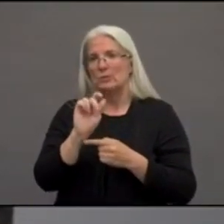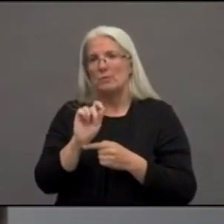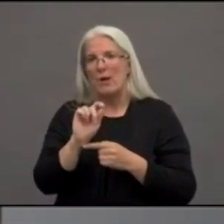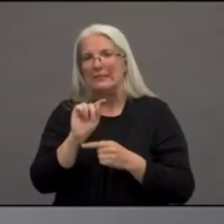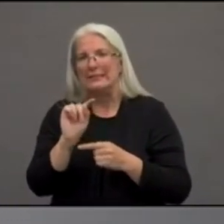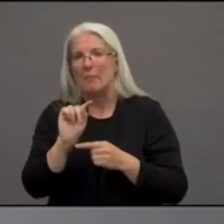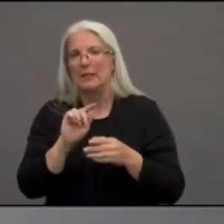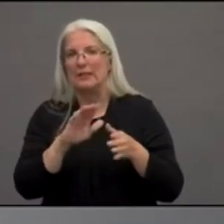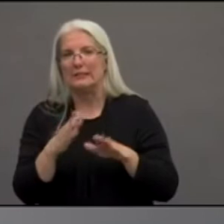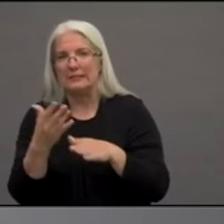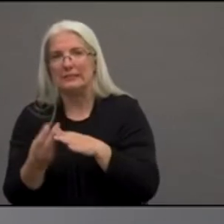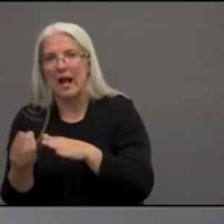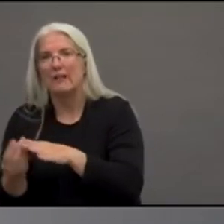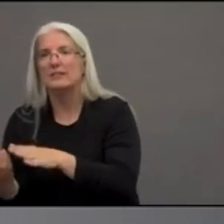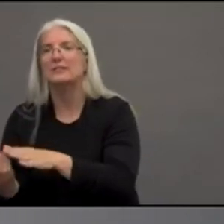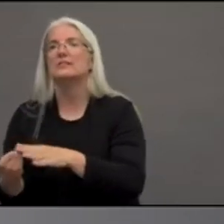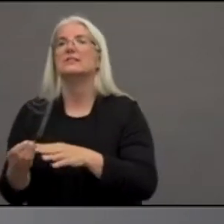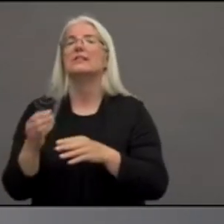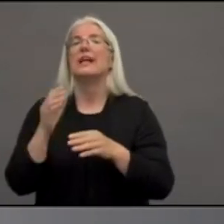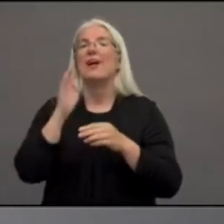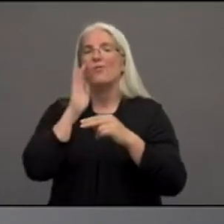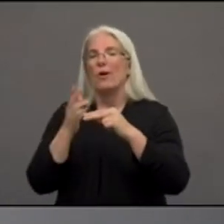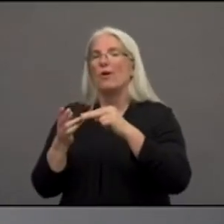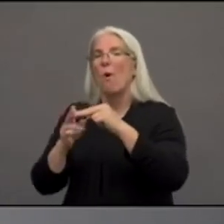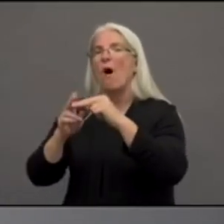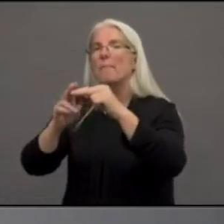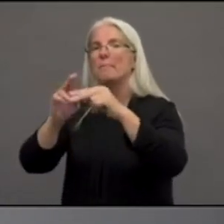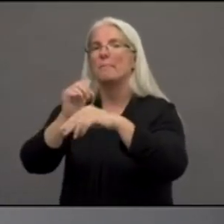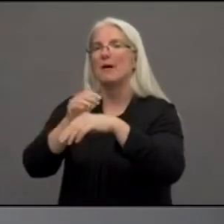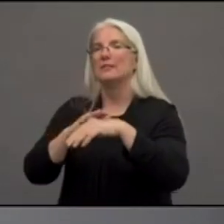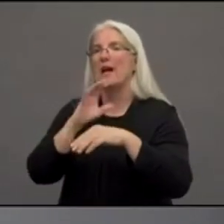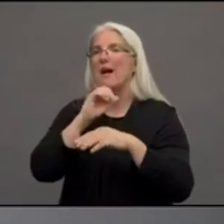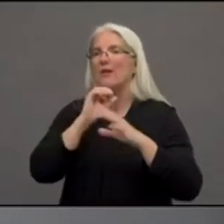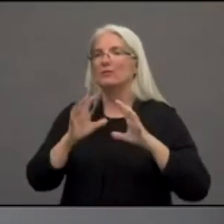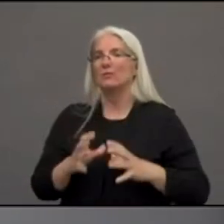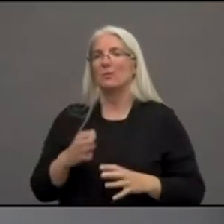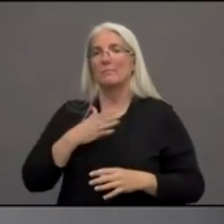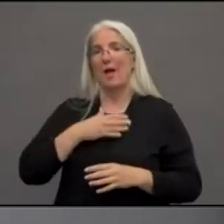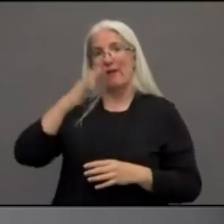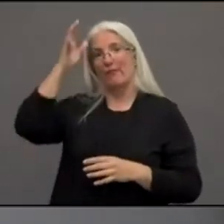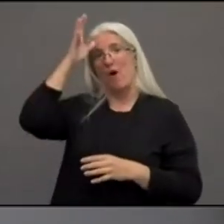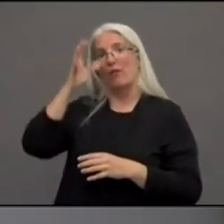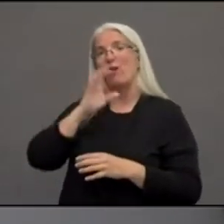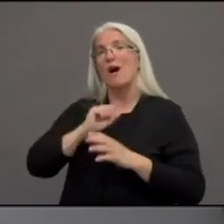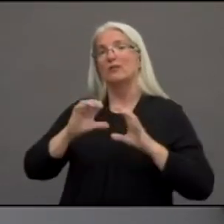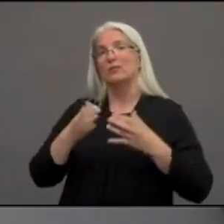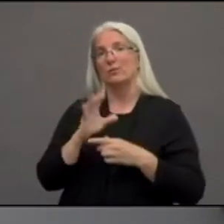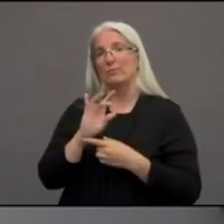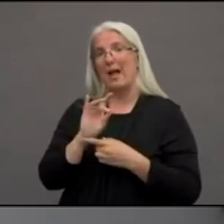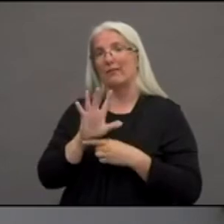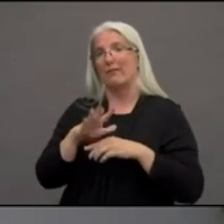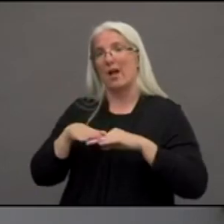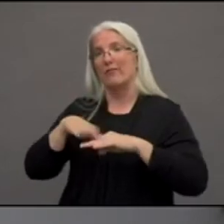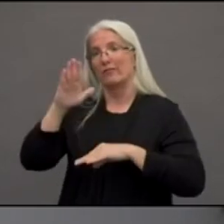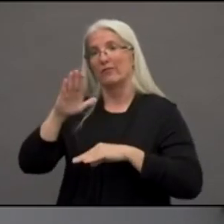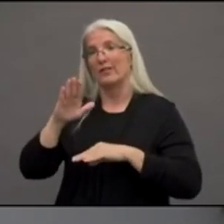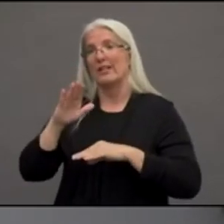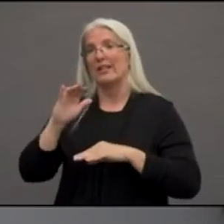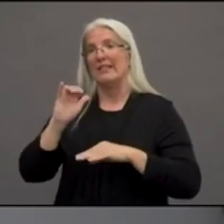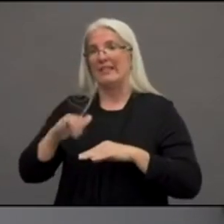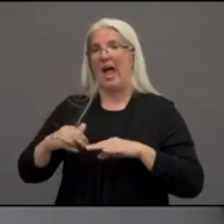on. For example, you look, my stepfather is in the 85 plus age bracket, and that's death rate's